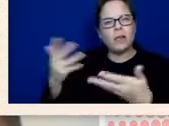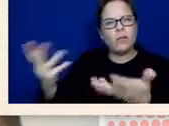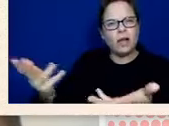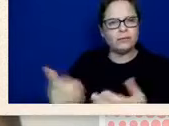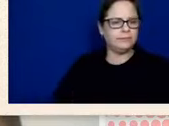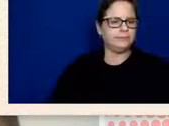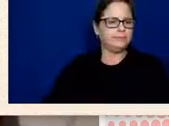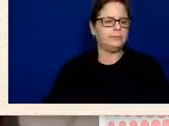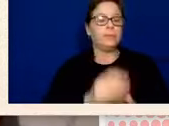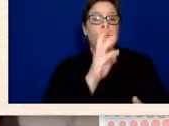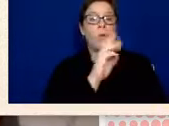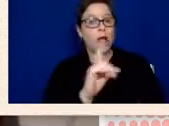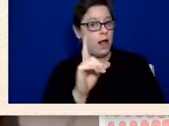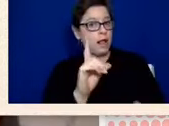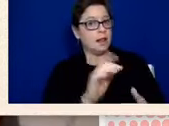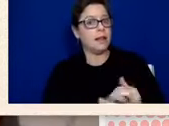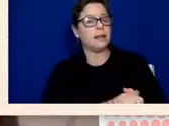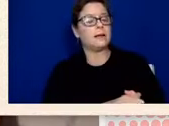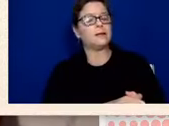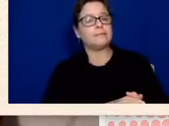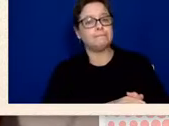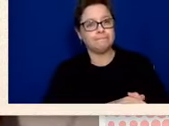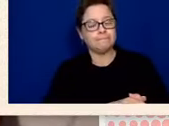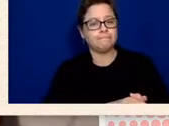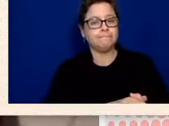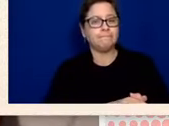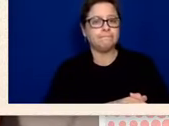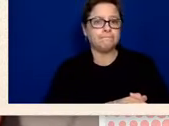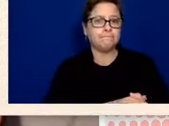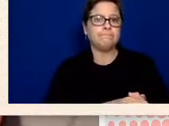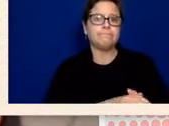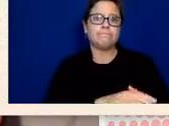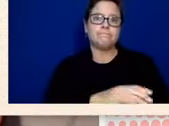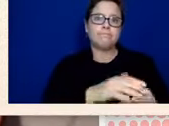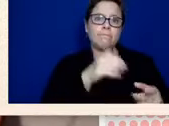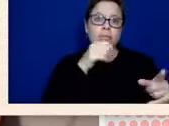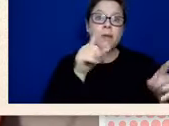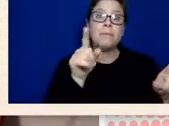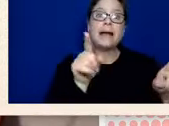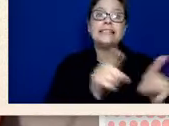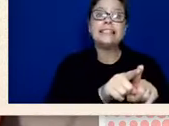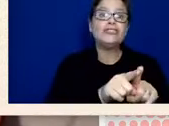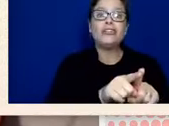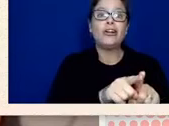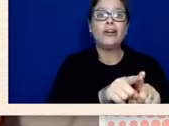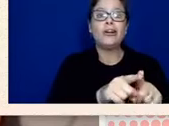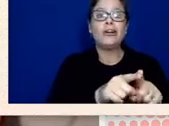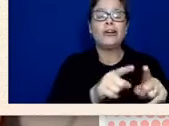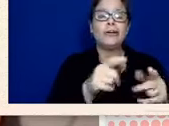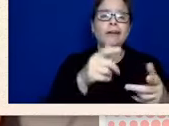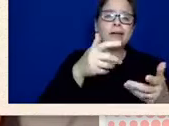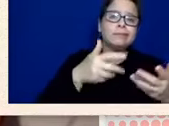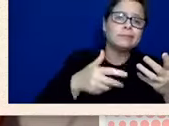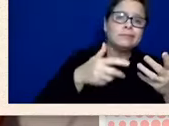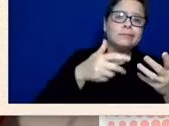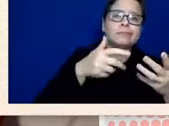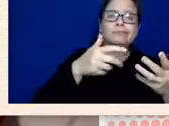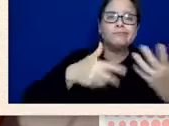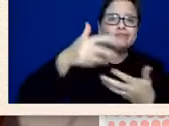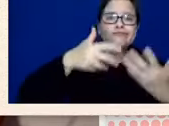I think being able to take my sisters out for like a day and hang out, I think my